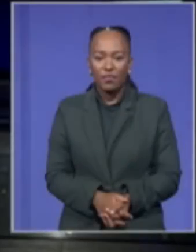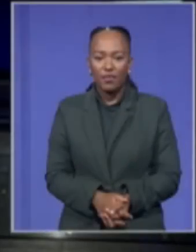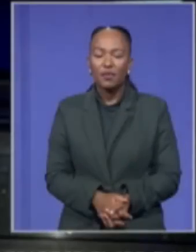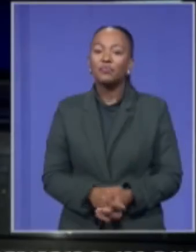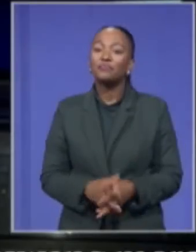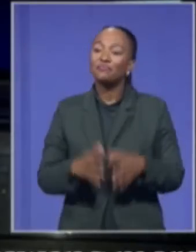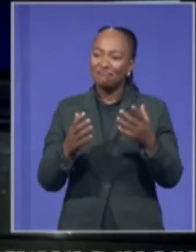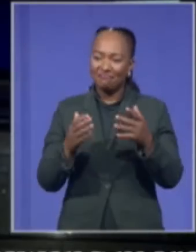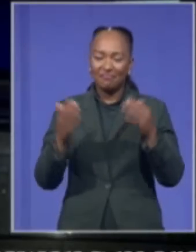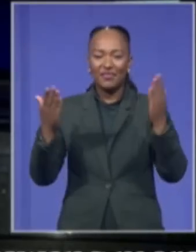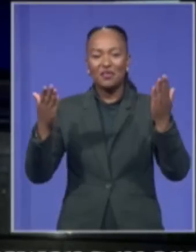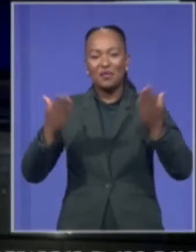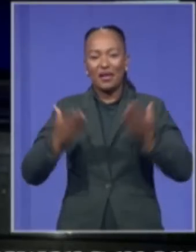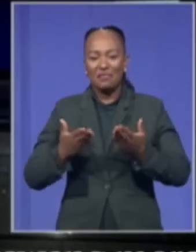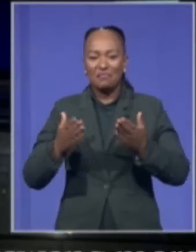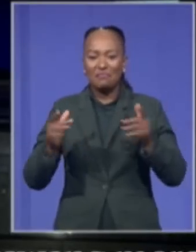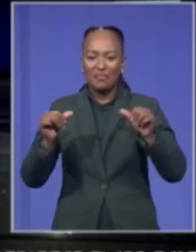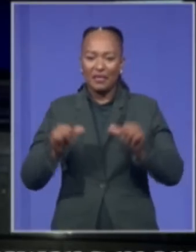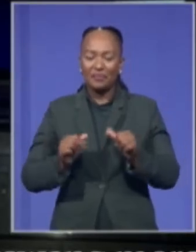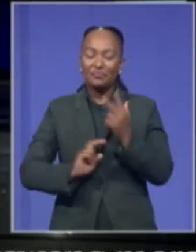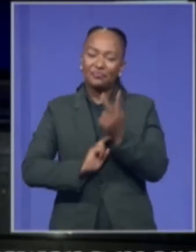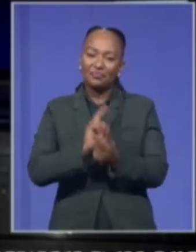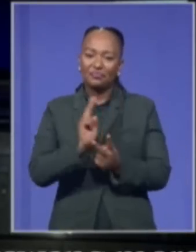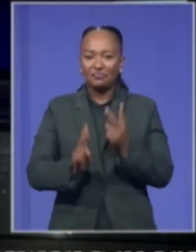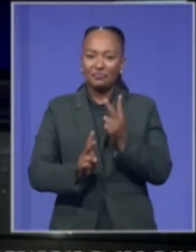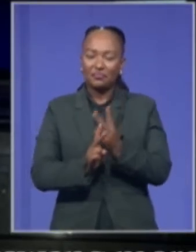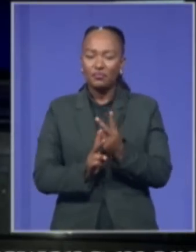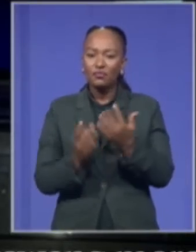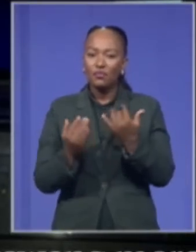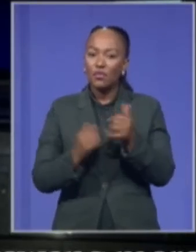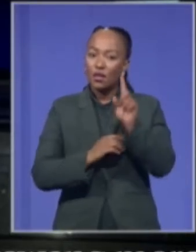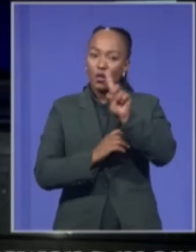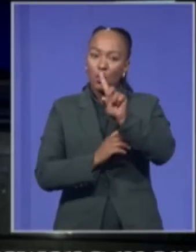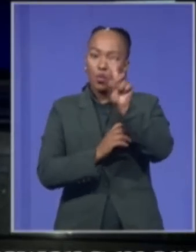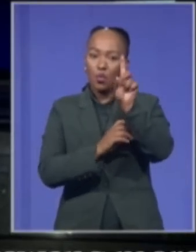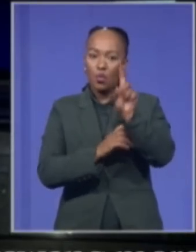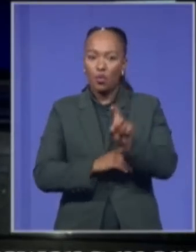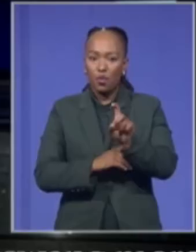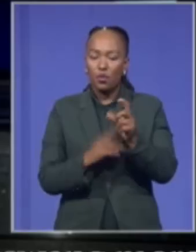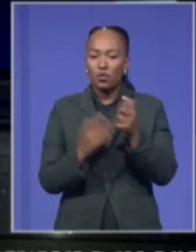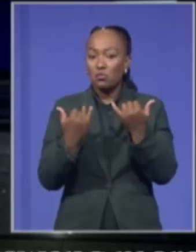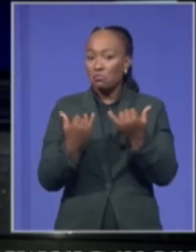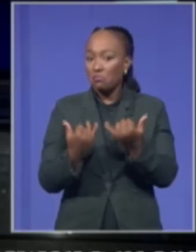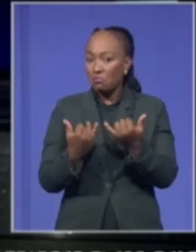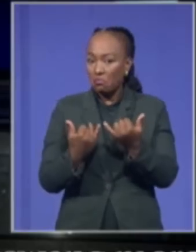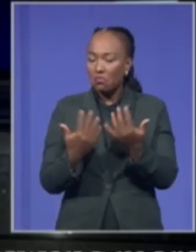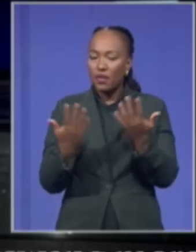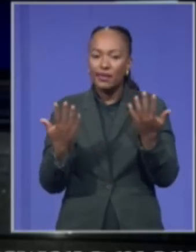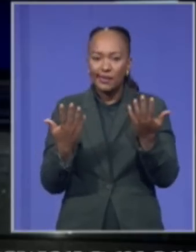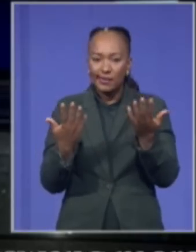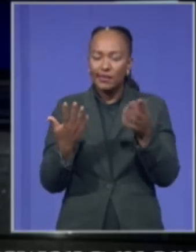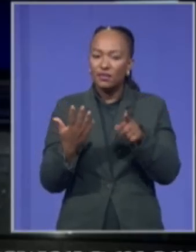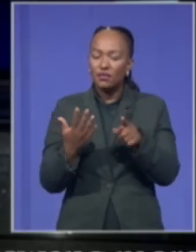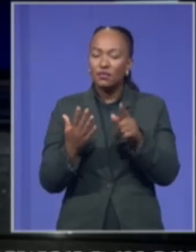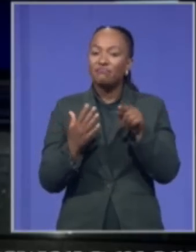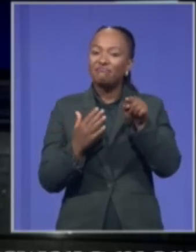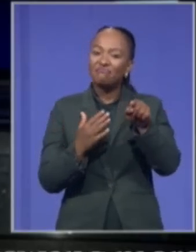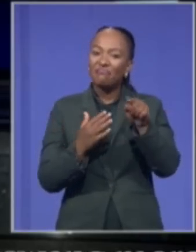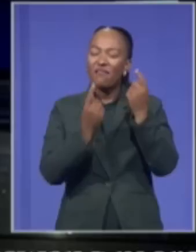Mui re boetse re ya o amohela ho sa le jwalo potso yeo re o botsang kapa re botsang ke hore ho kgutlisetswa morao ha